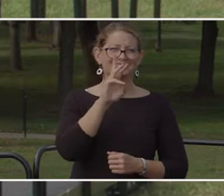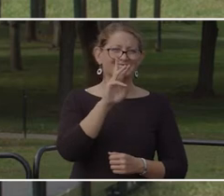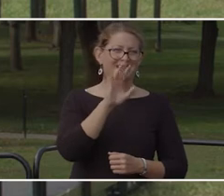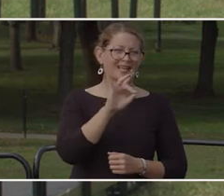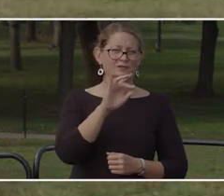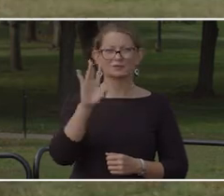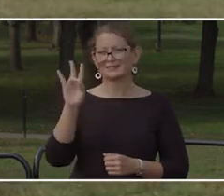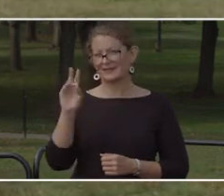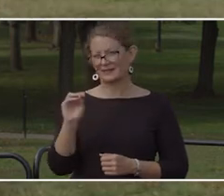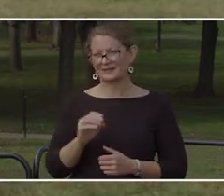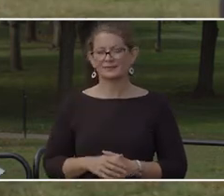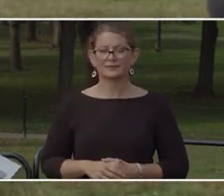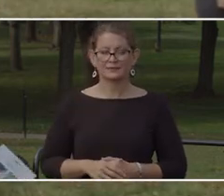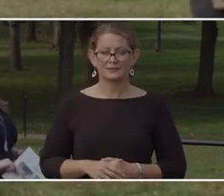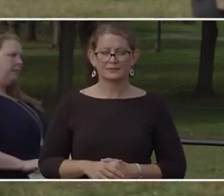1968-1970.